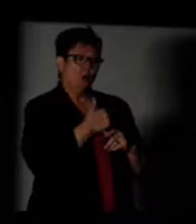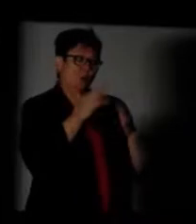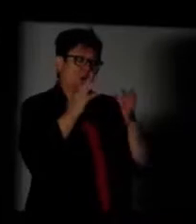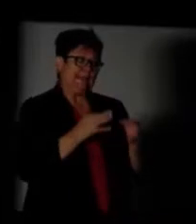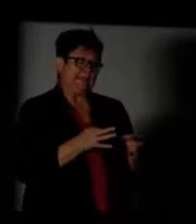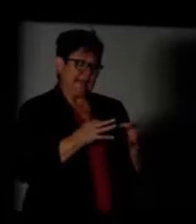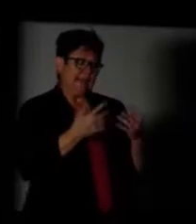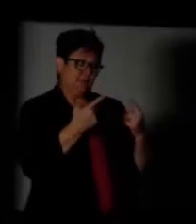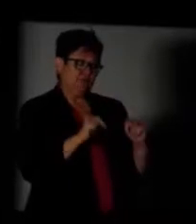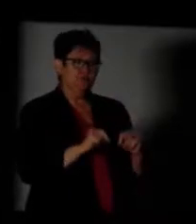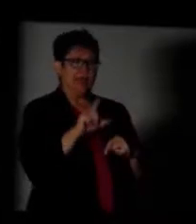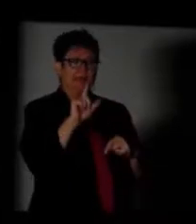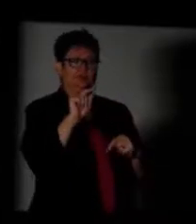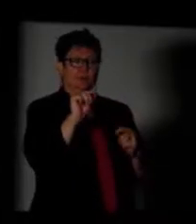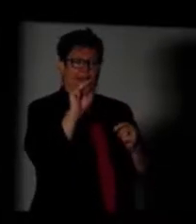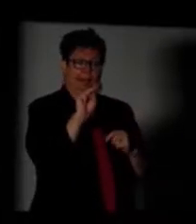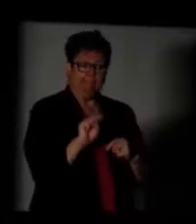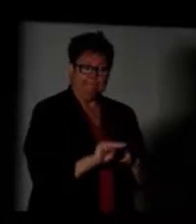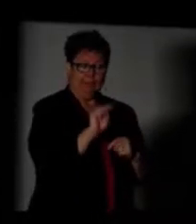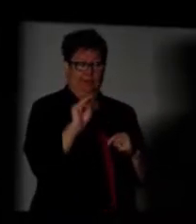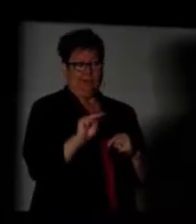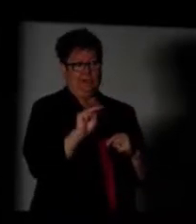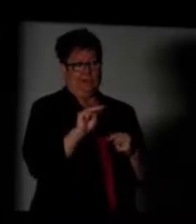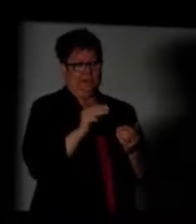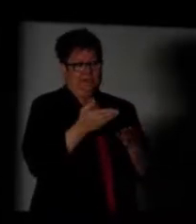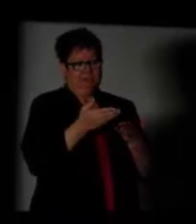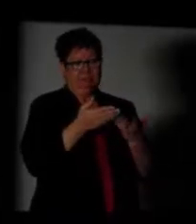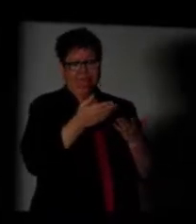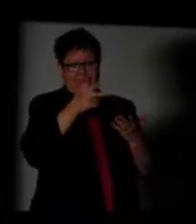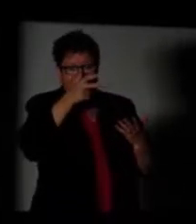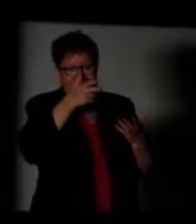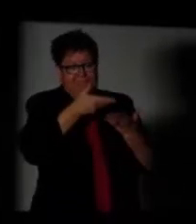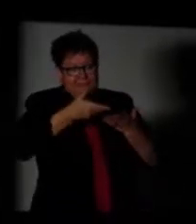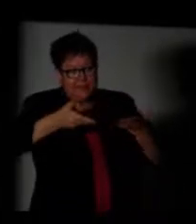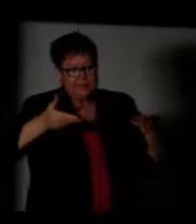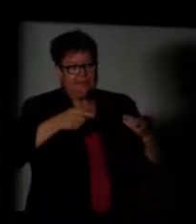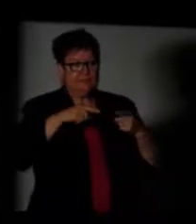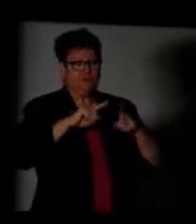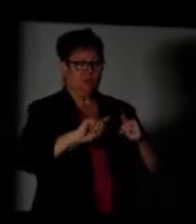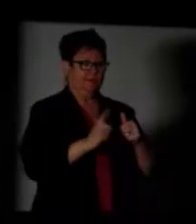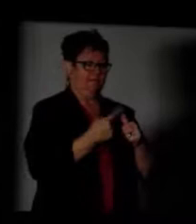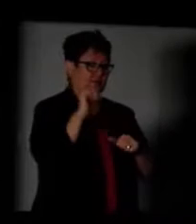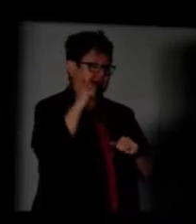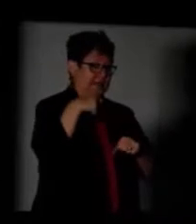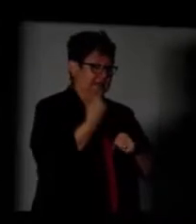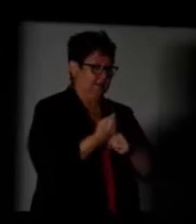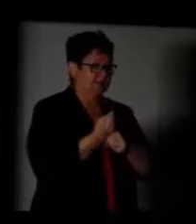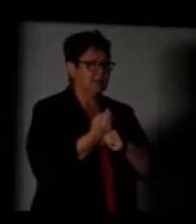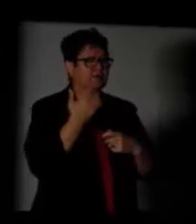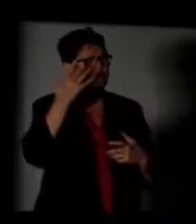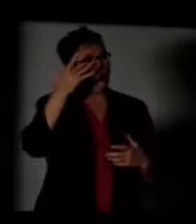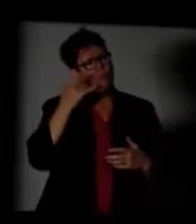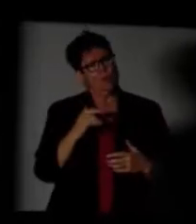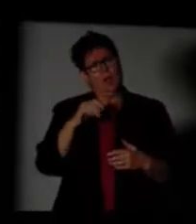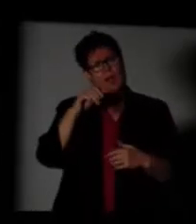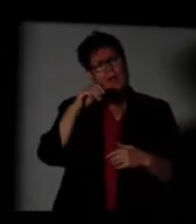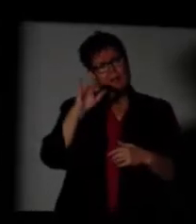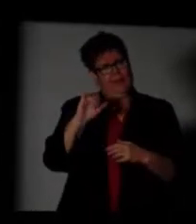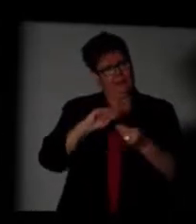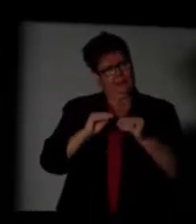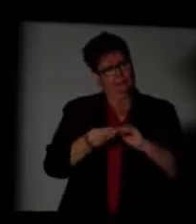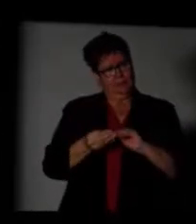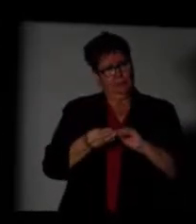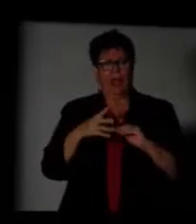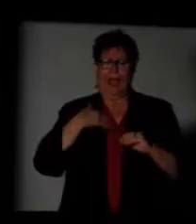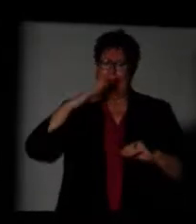about 20 million specimens in the first 10 years. Why that number? So I set this number as an